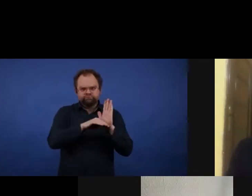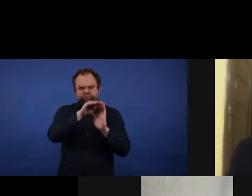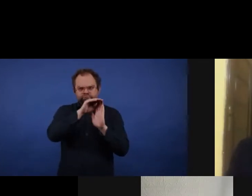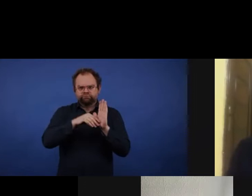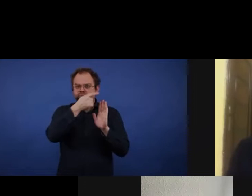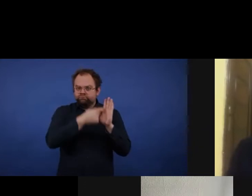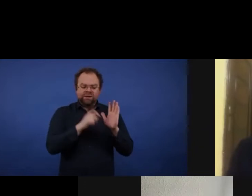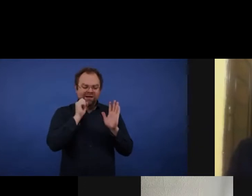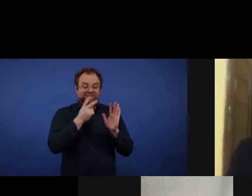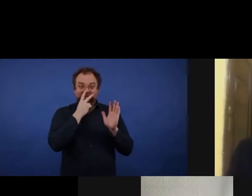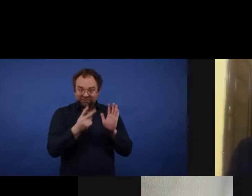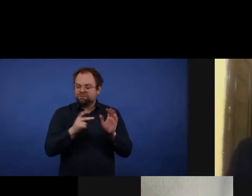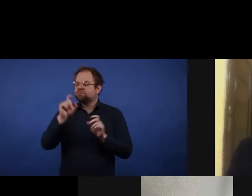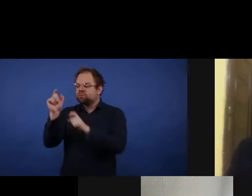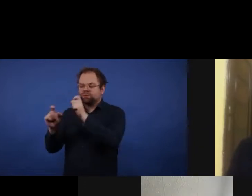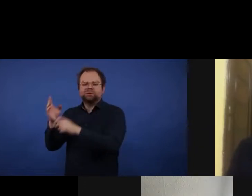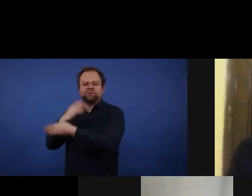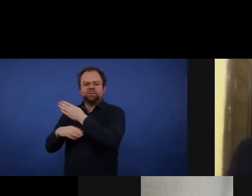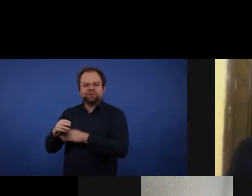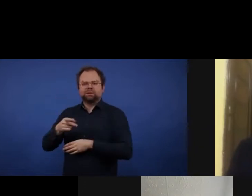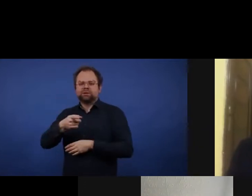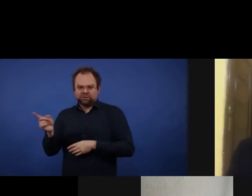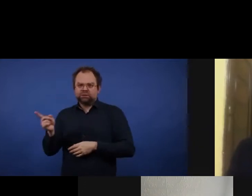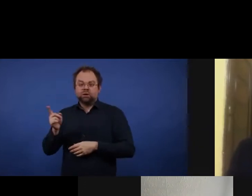lot of challenges, as I've said, related to the proper